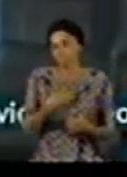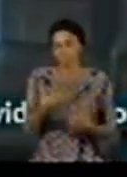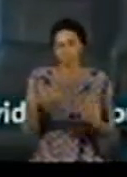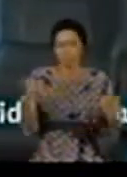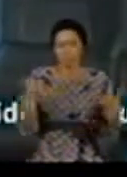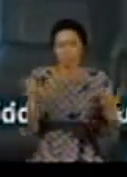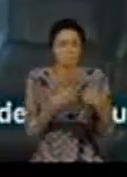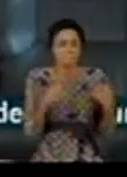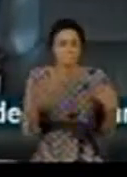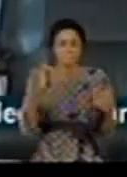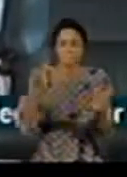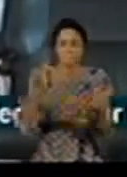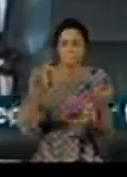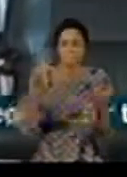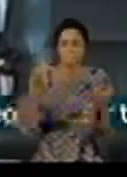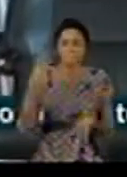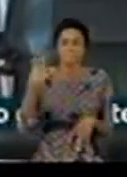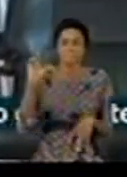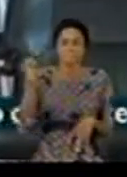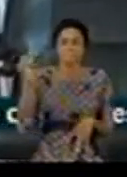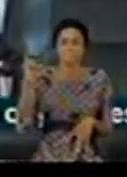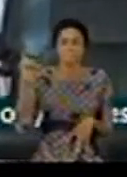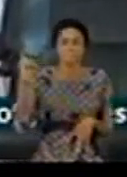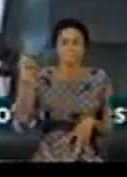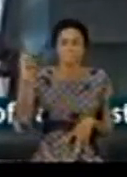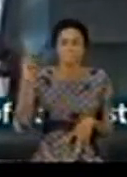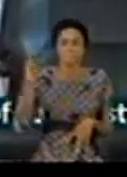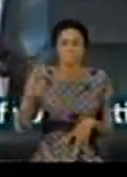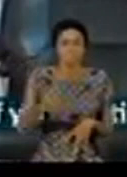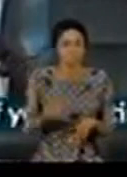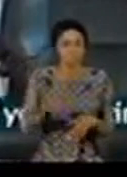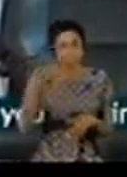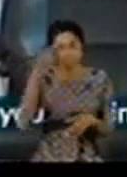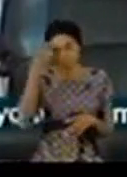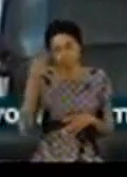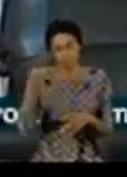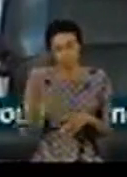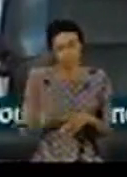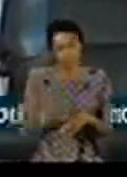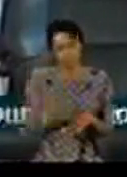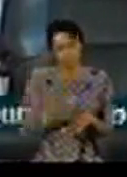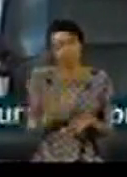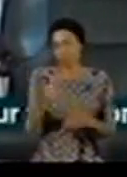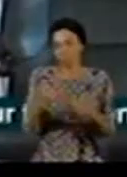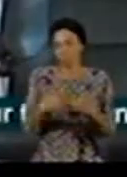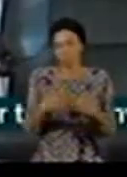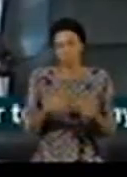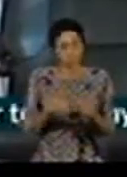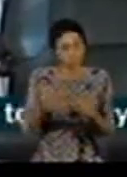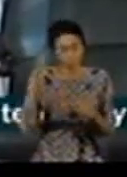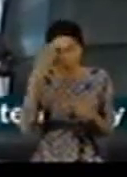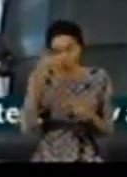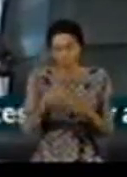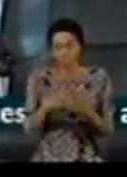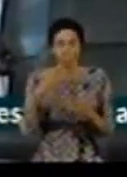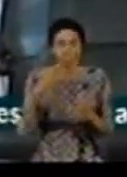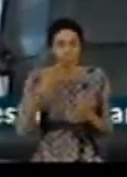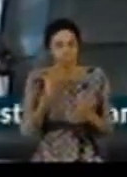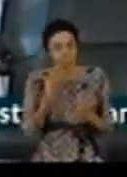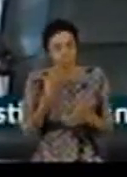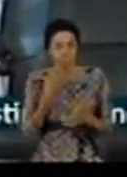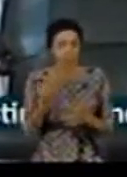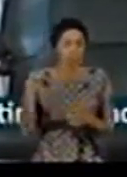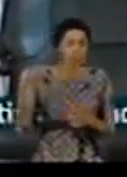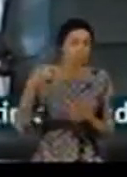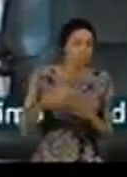were just ordinary pain, but we don't know that it's serious. Until this global